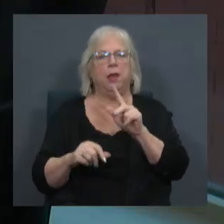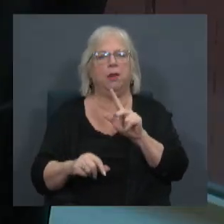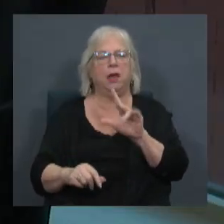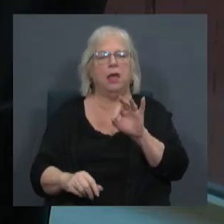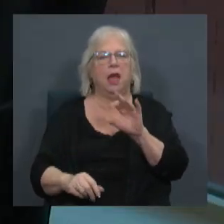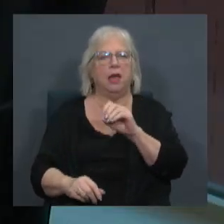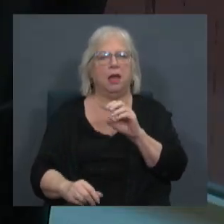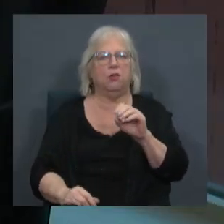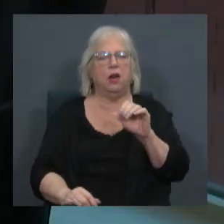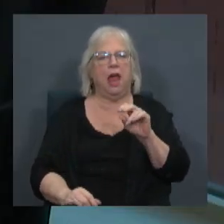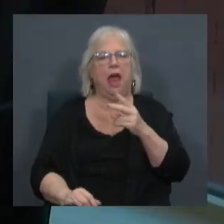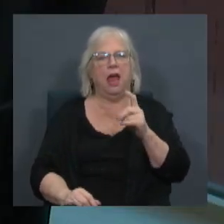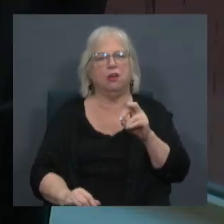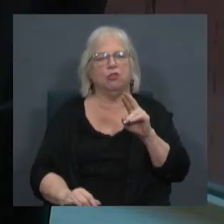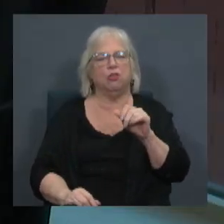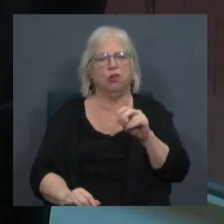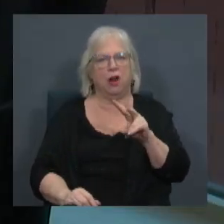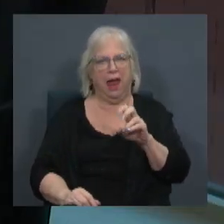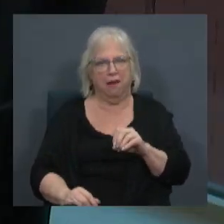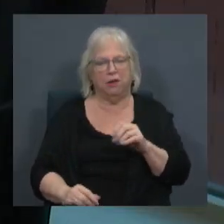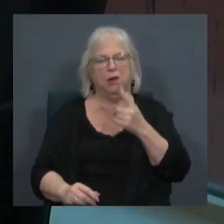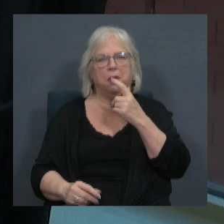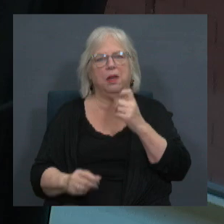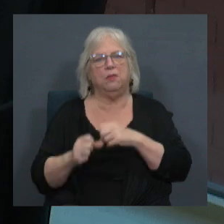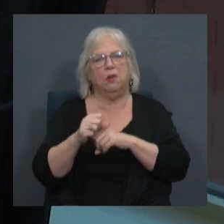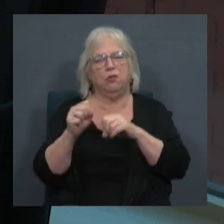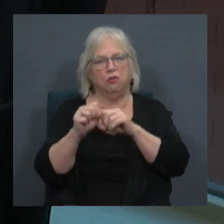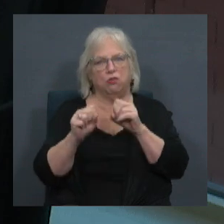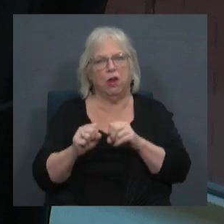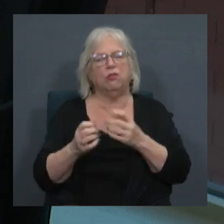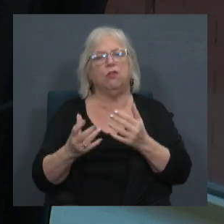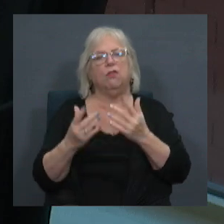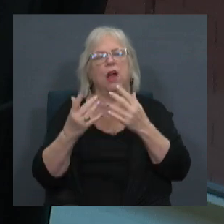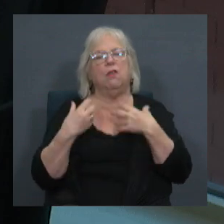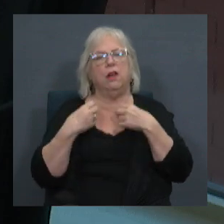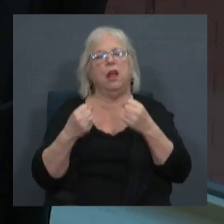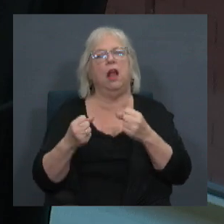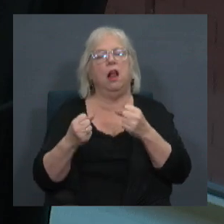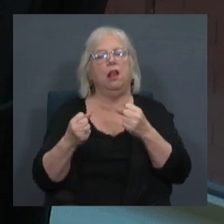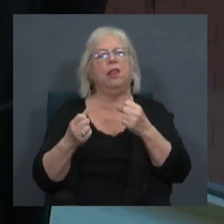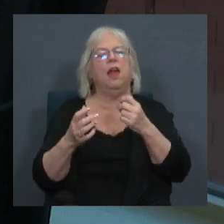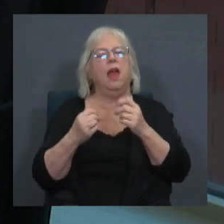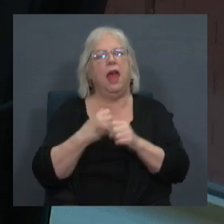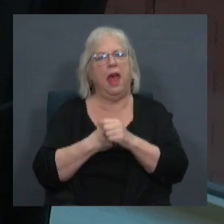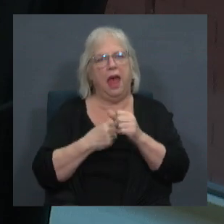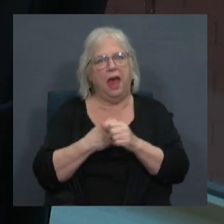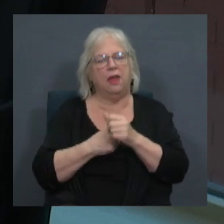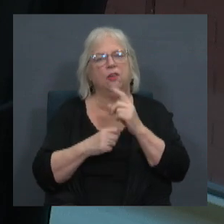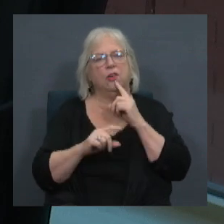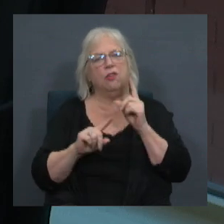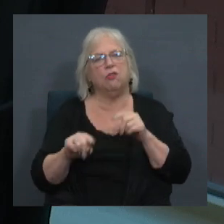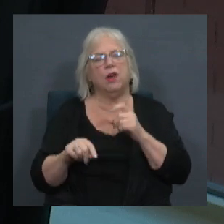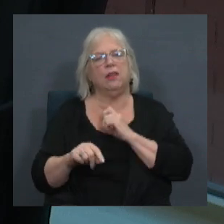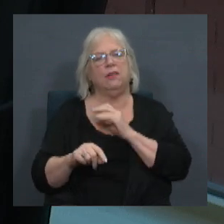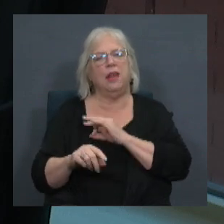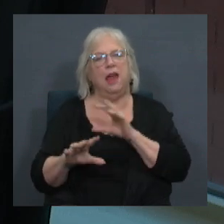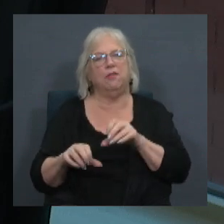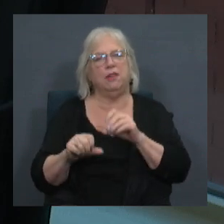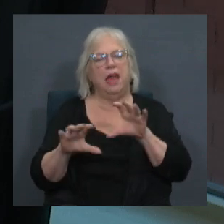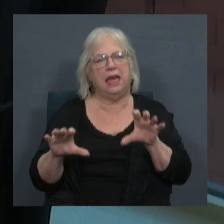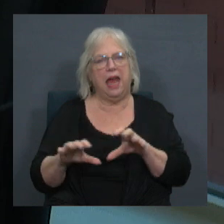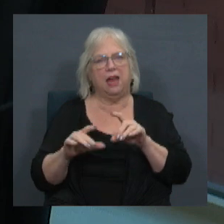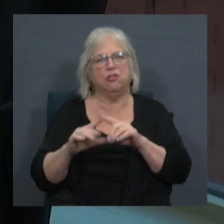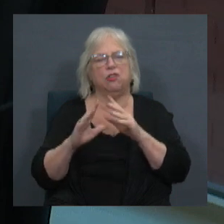3900 Asher Avenue, Little Rock, Arkansas as a structural fire and health hazard, to provide for summary abatement procedures, to direct city staff to take such action